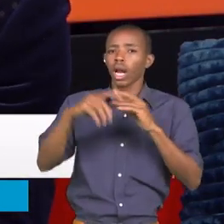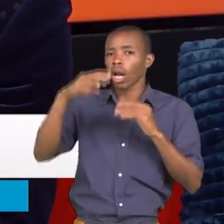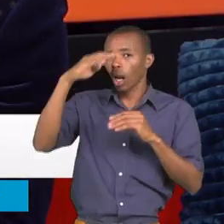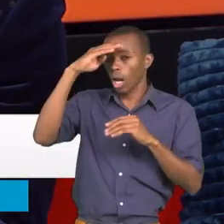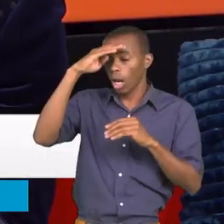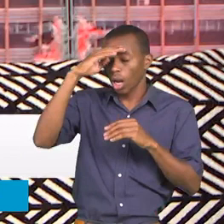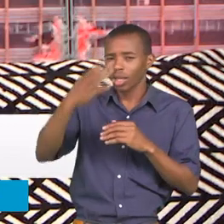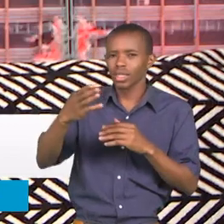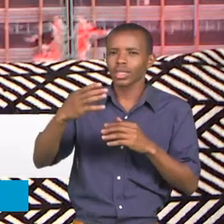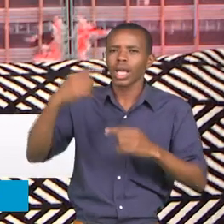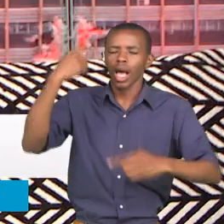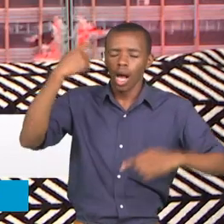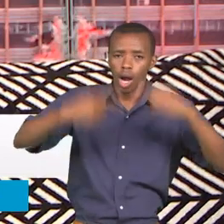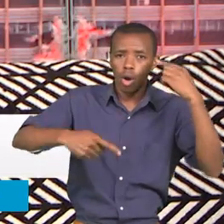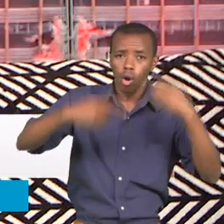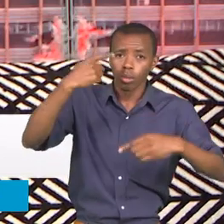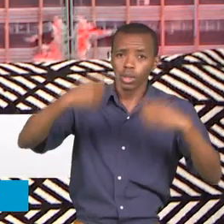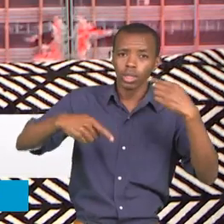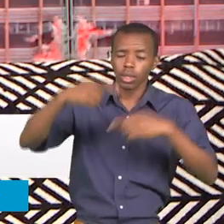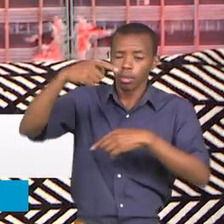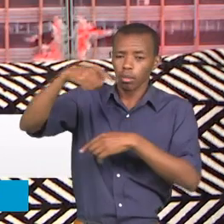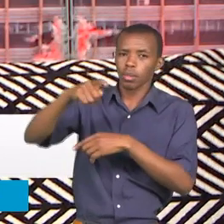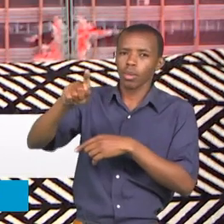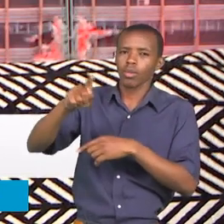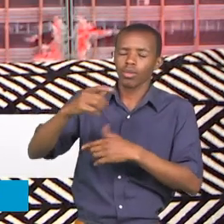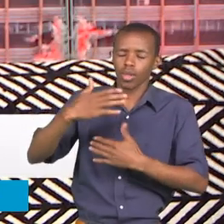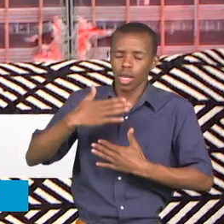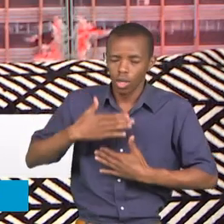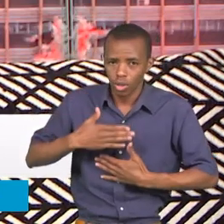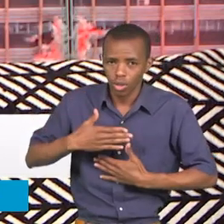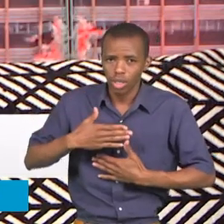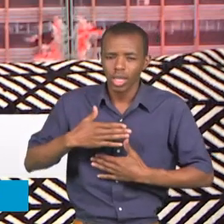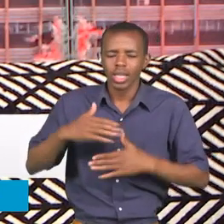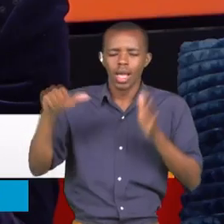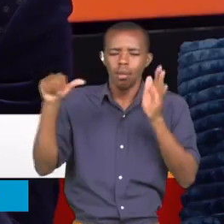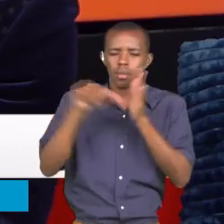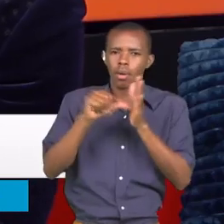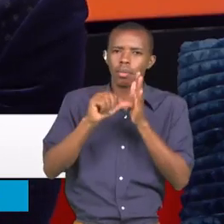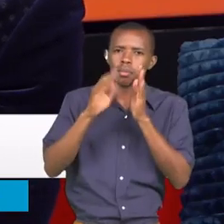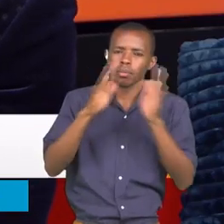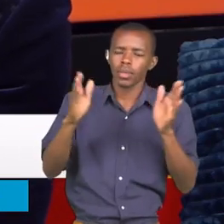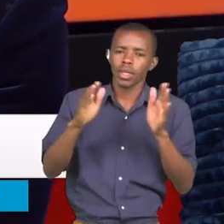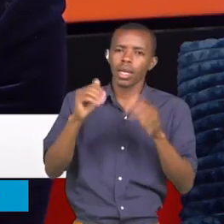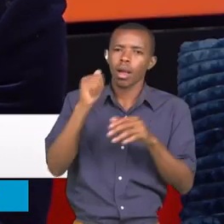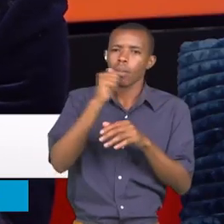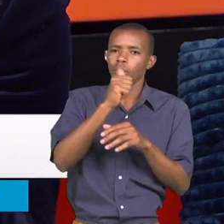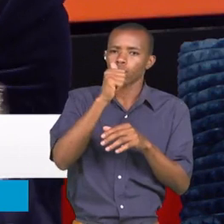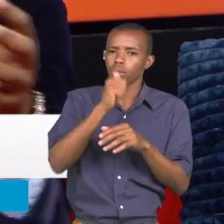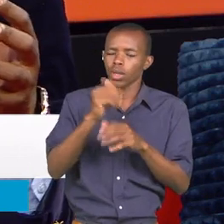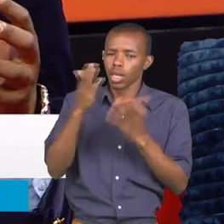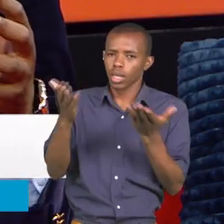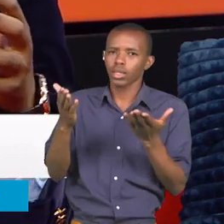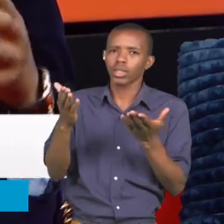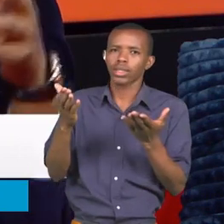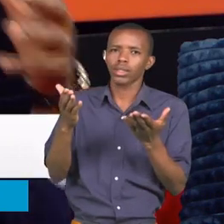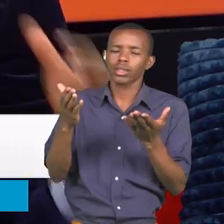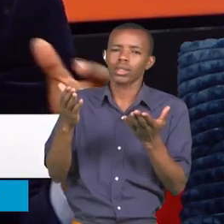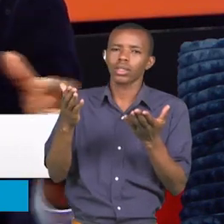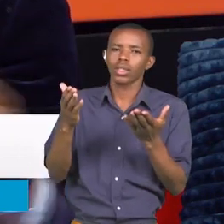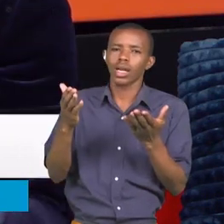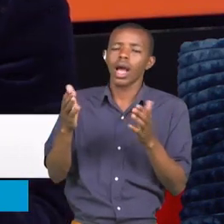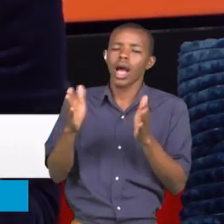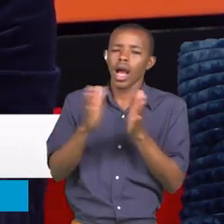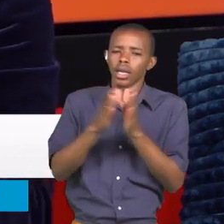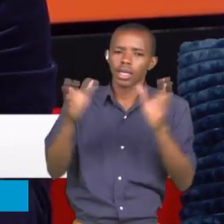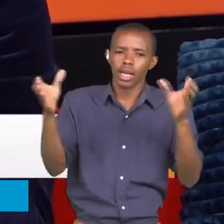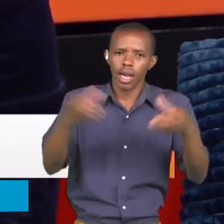a competitor of his endorser. So it brought some problem now. Personalities, affiliations, and now